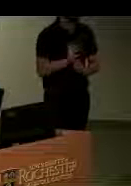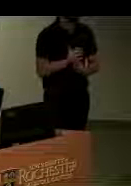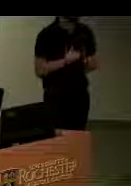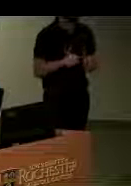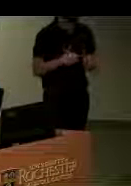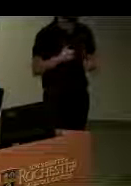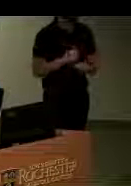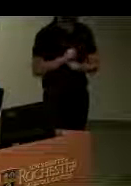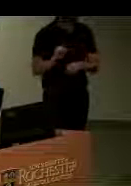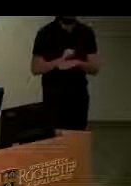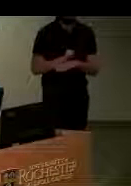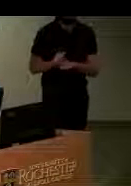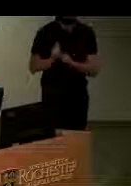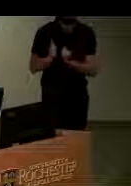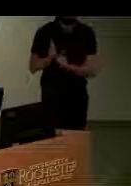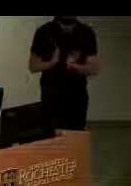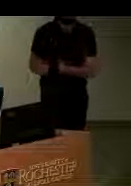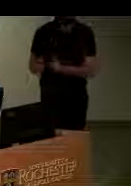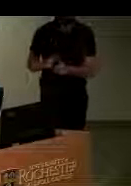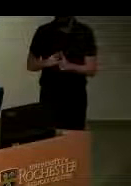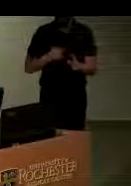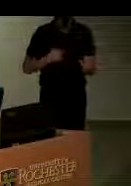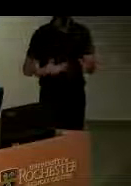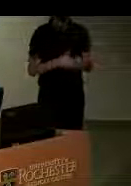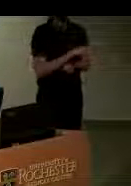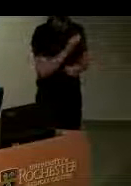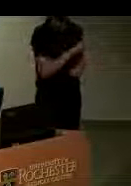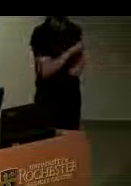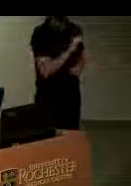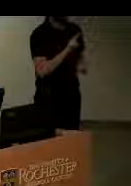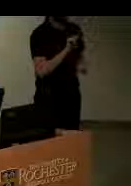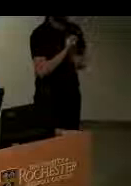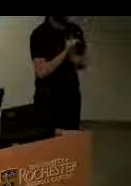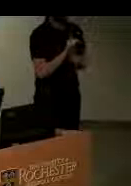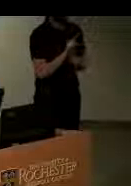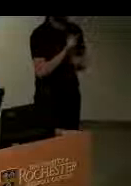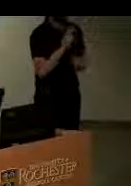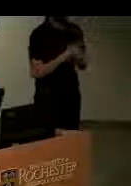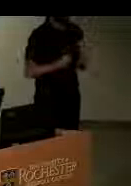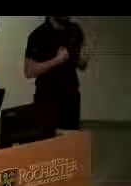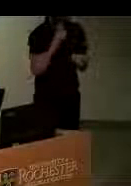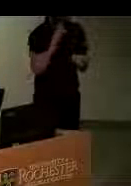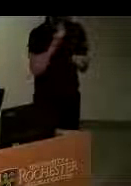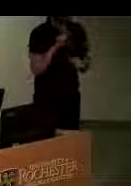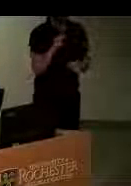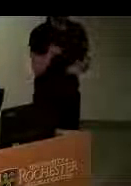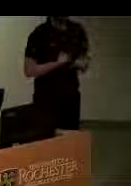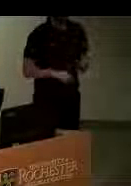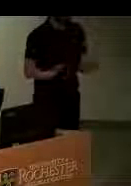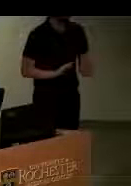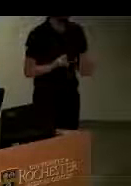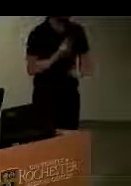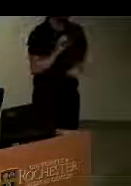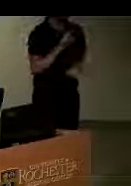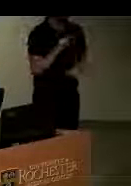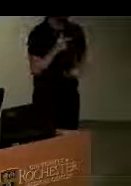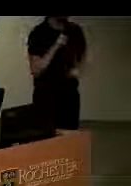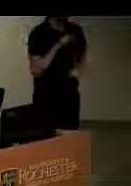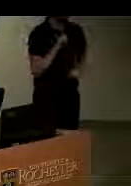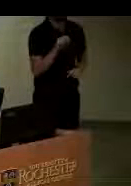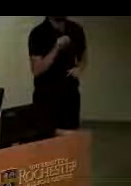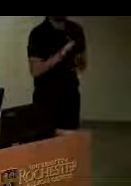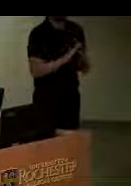just get the intern straight, and I'll cover the ER and the units. I said, Larry, you can't do that. Larry German, he